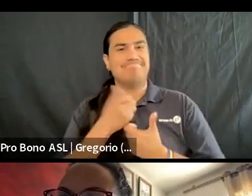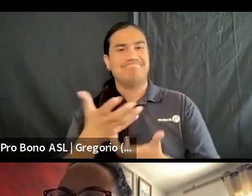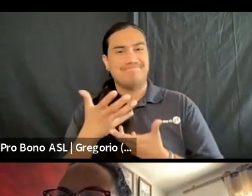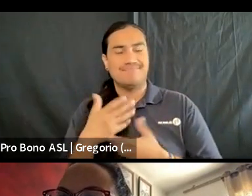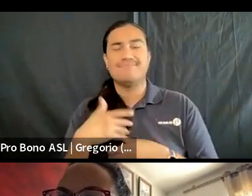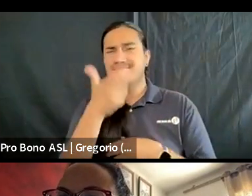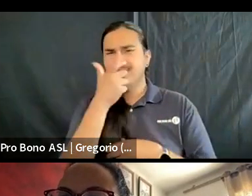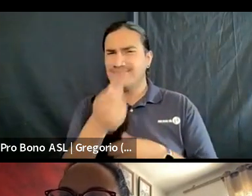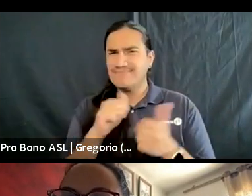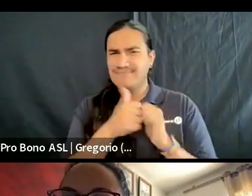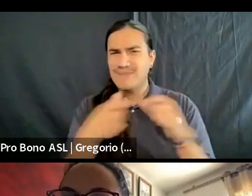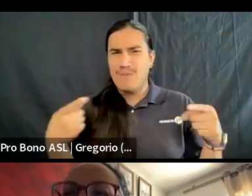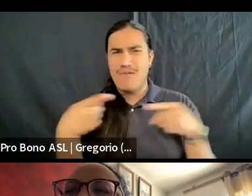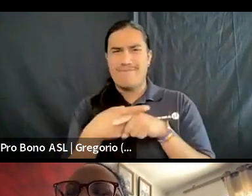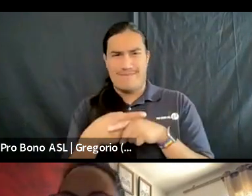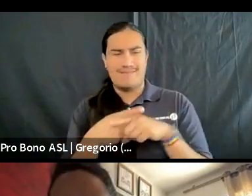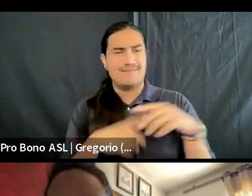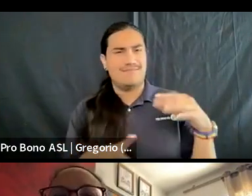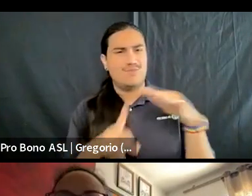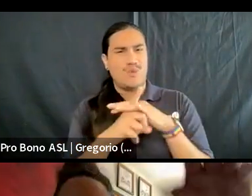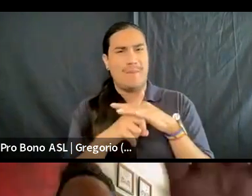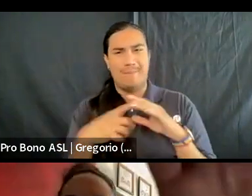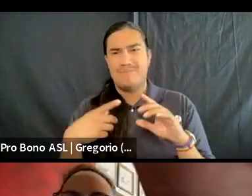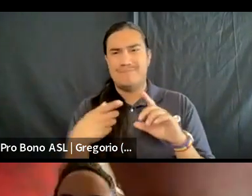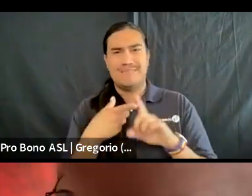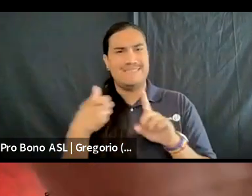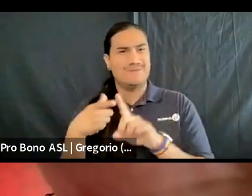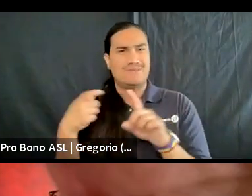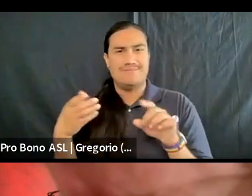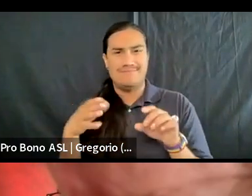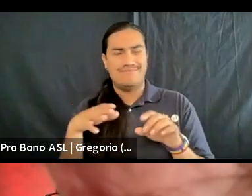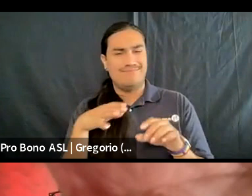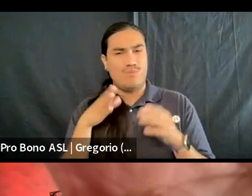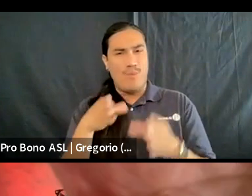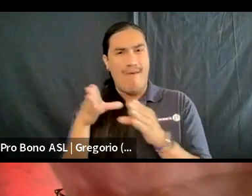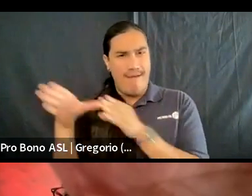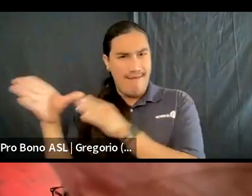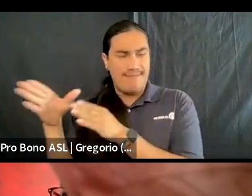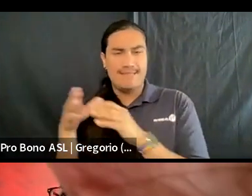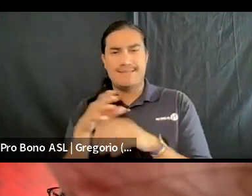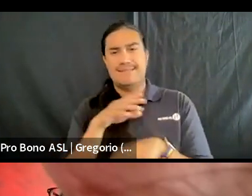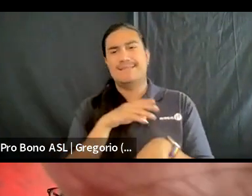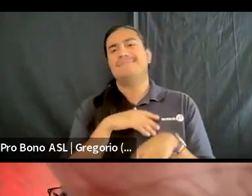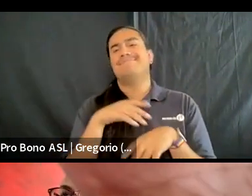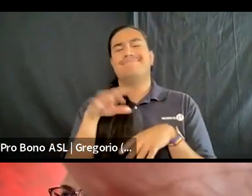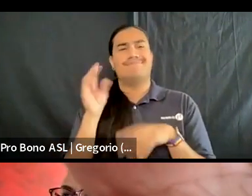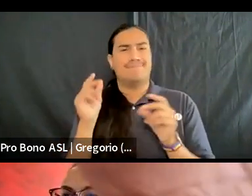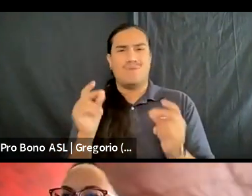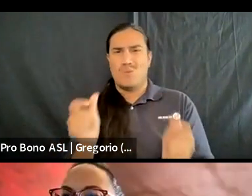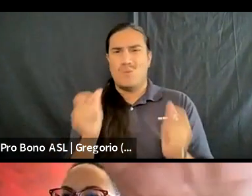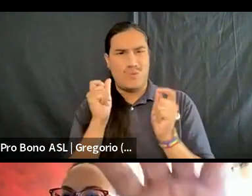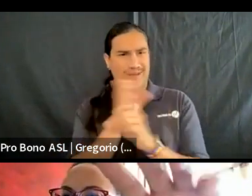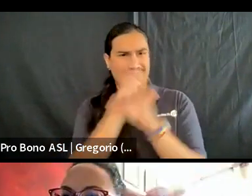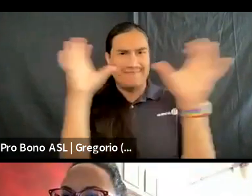interesting how conflict could come from so many different angles. Right? In this very quick scene,